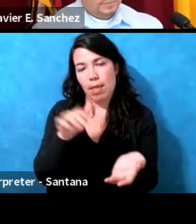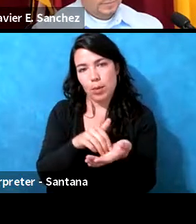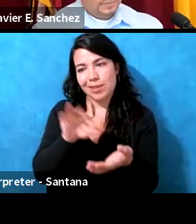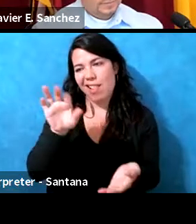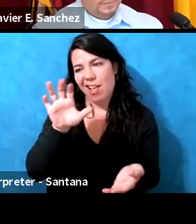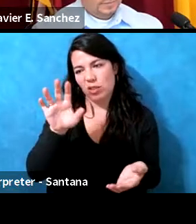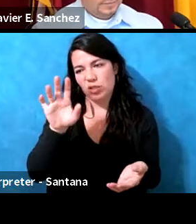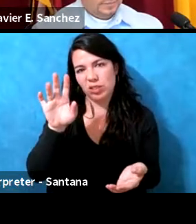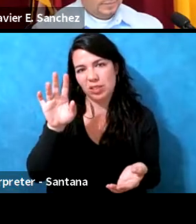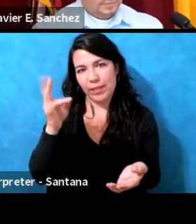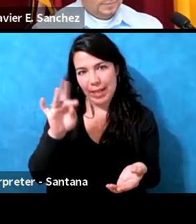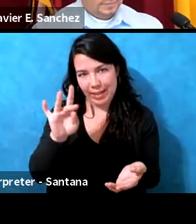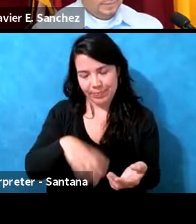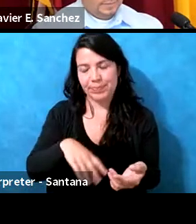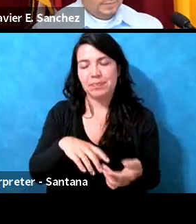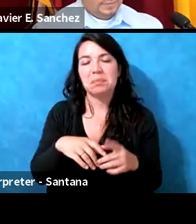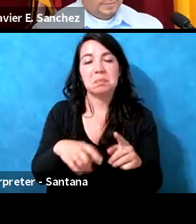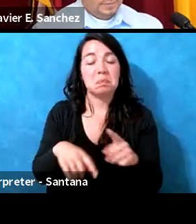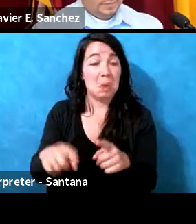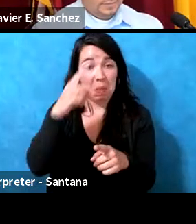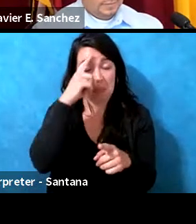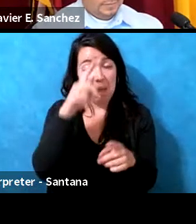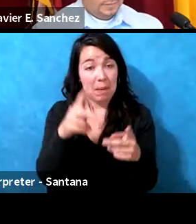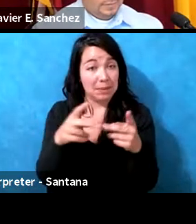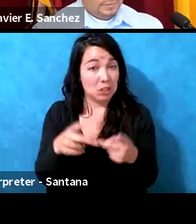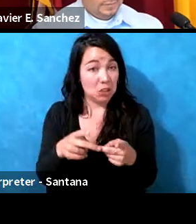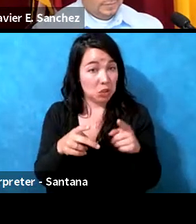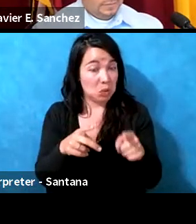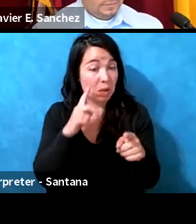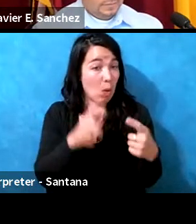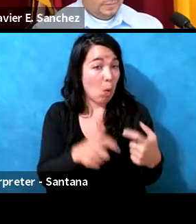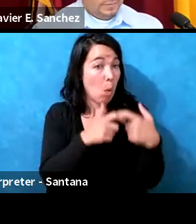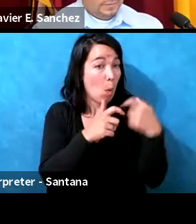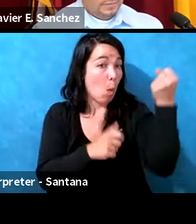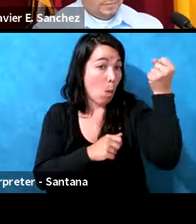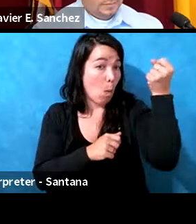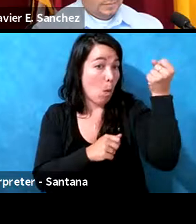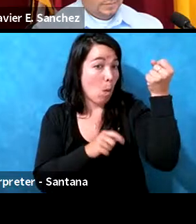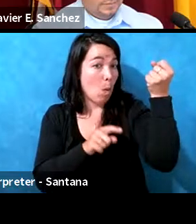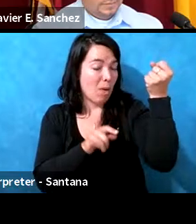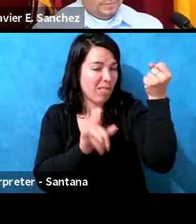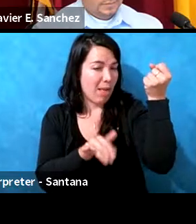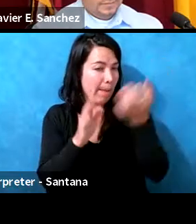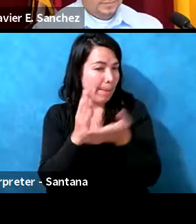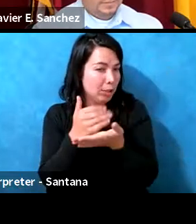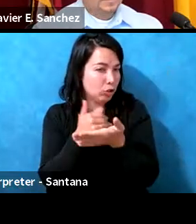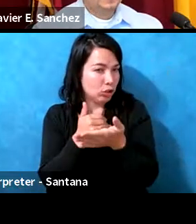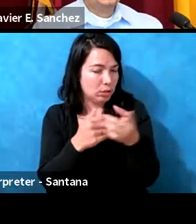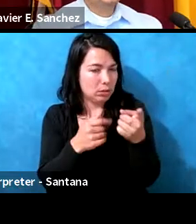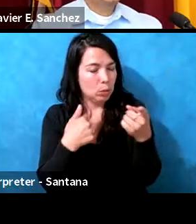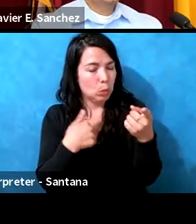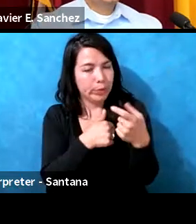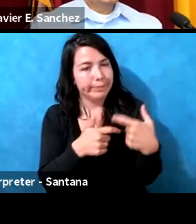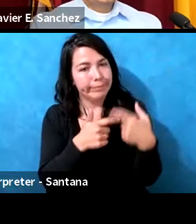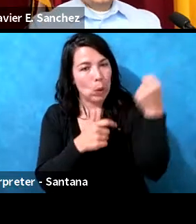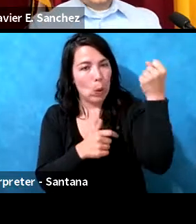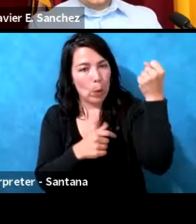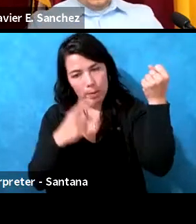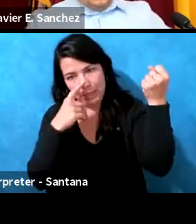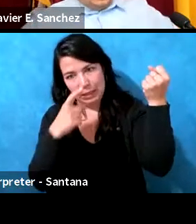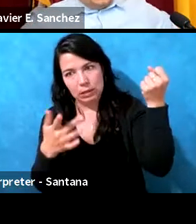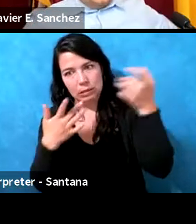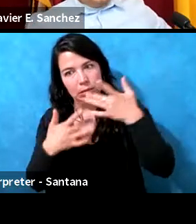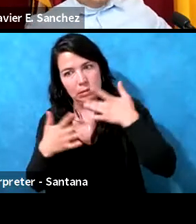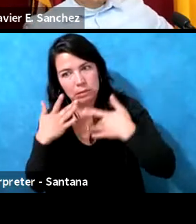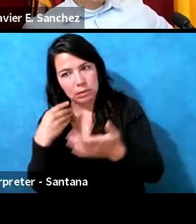$1,241,978. We did talk about unfreezing positions that were currently frozen in the budget that we had to freeze because of revenue